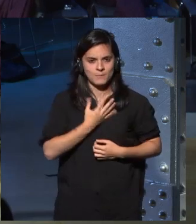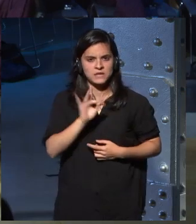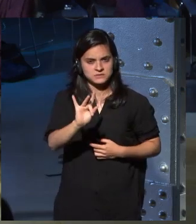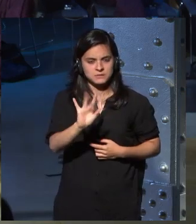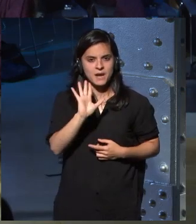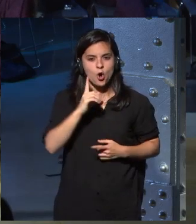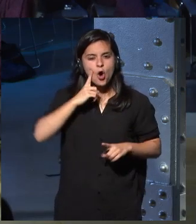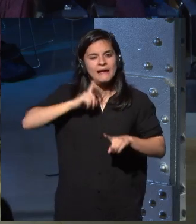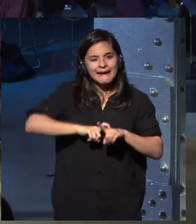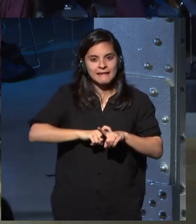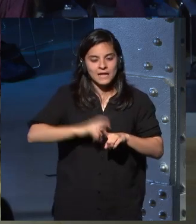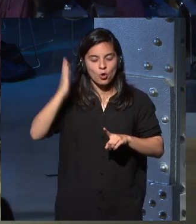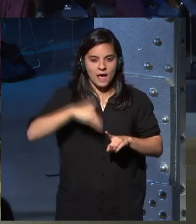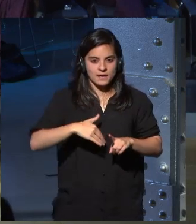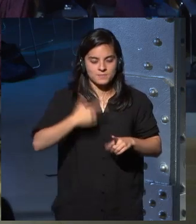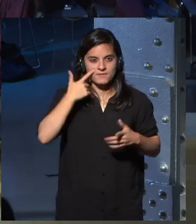Could you explain?